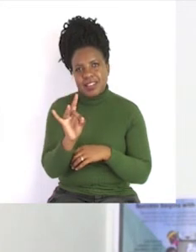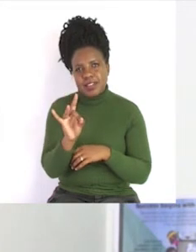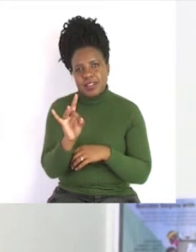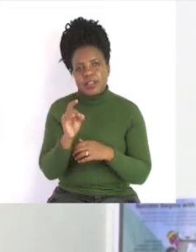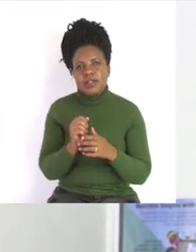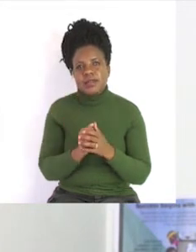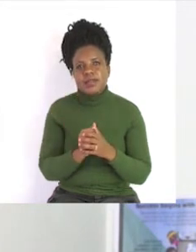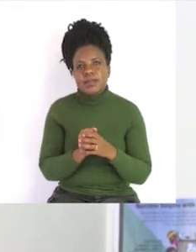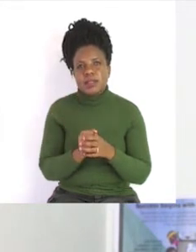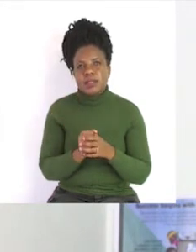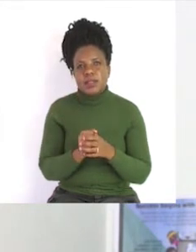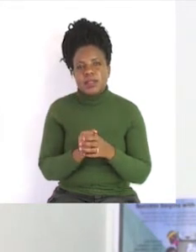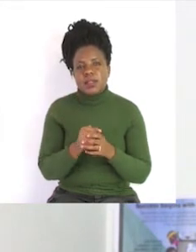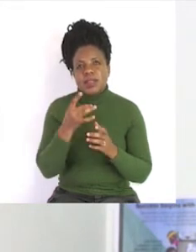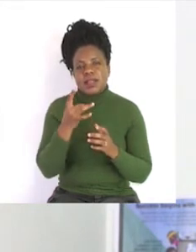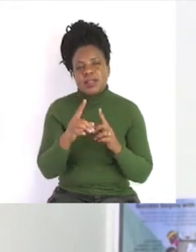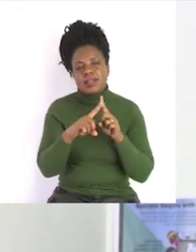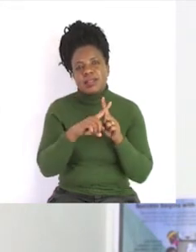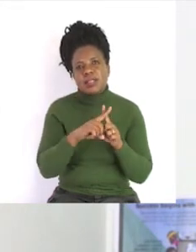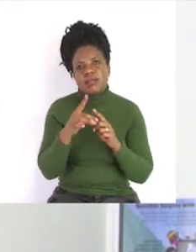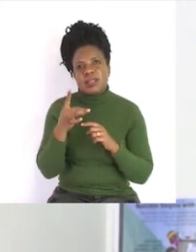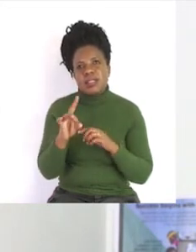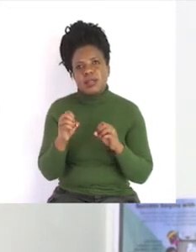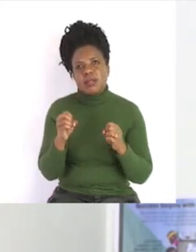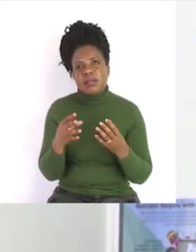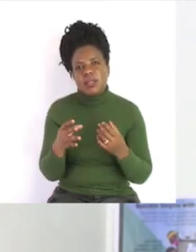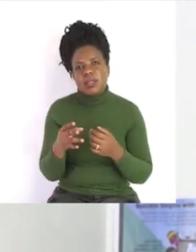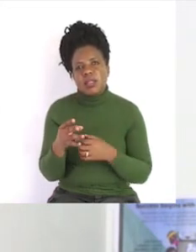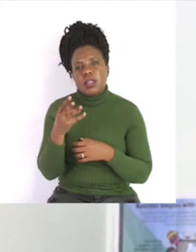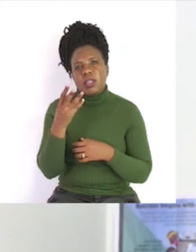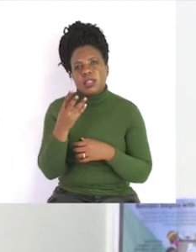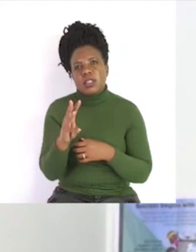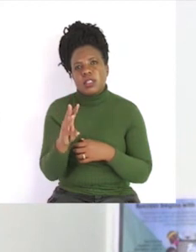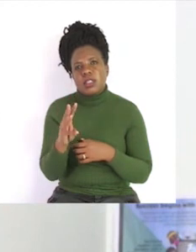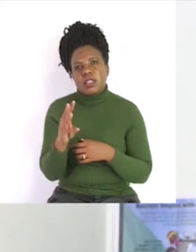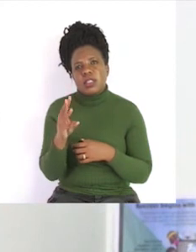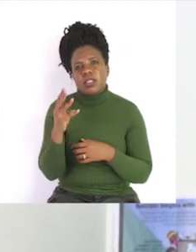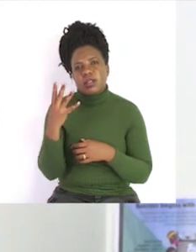I will then say 8 times 8 will give me